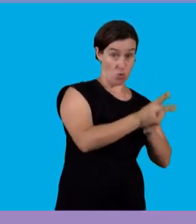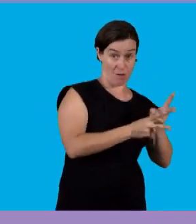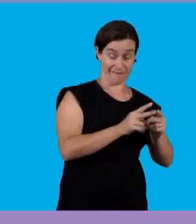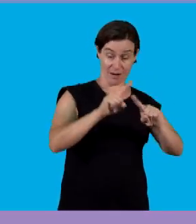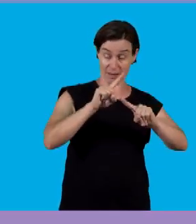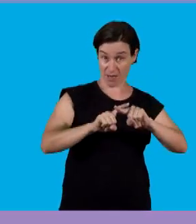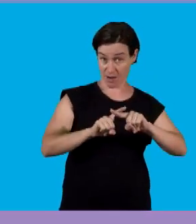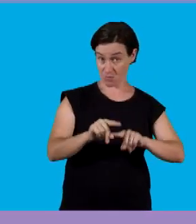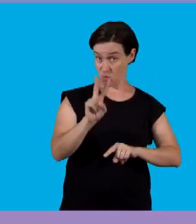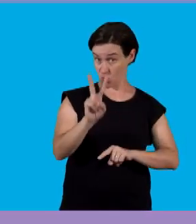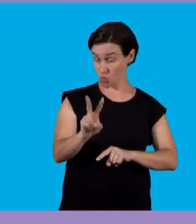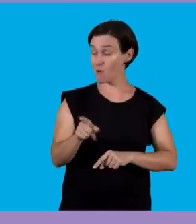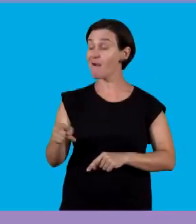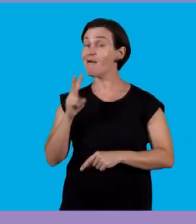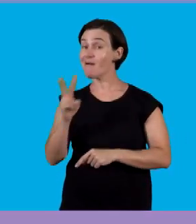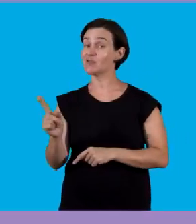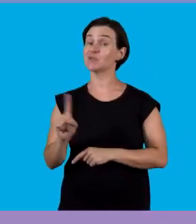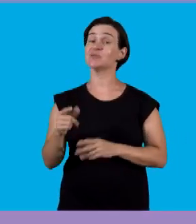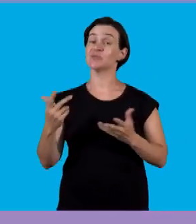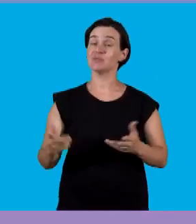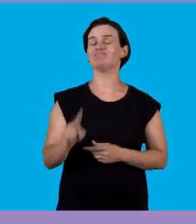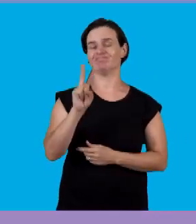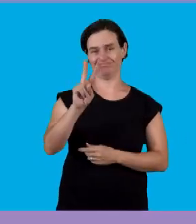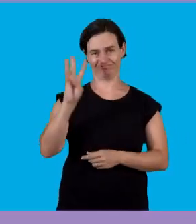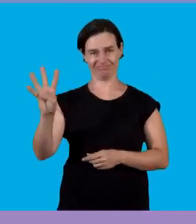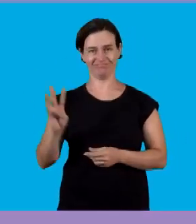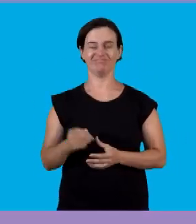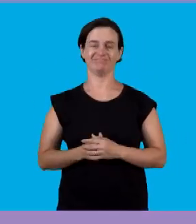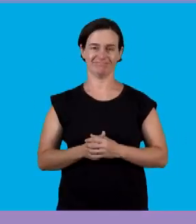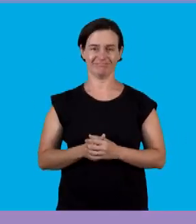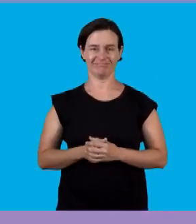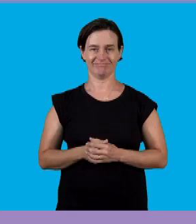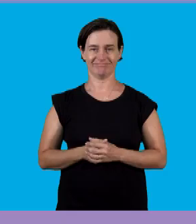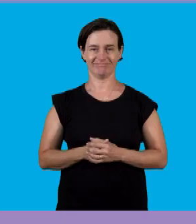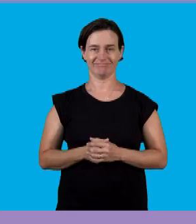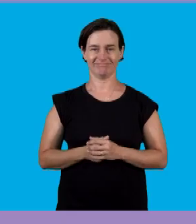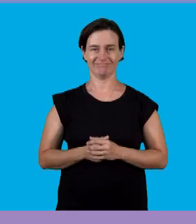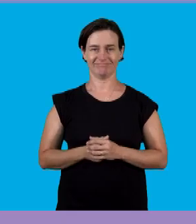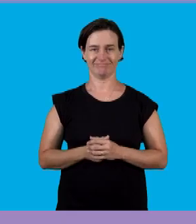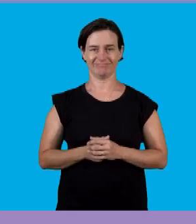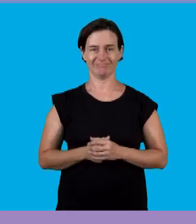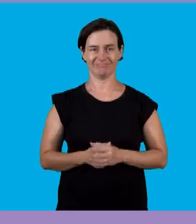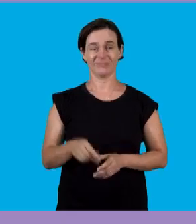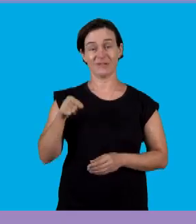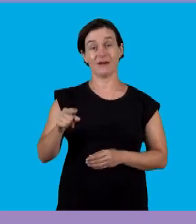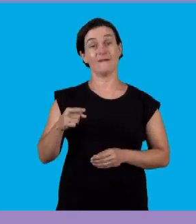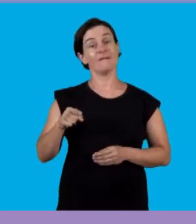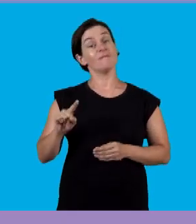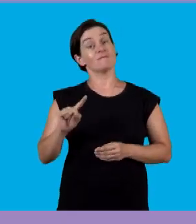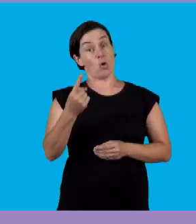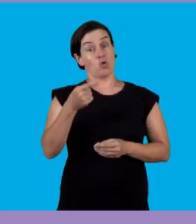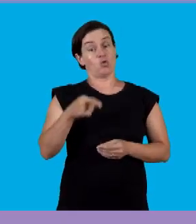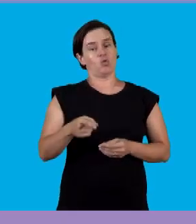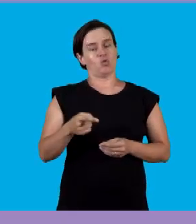say 12 multiplied by 2, that is going to give us an answer of 24. So that was the